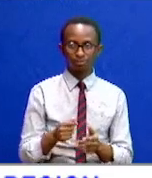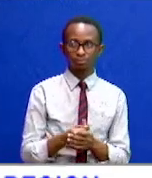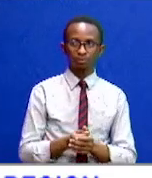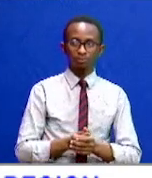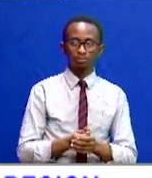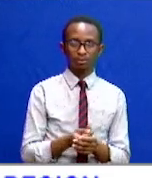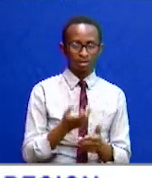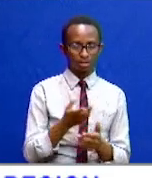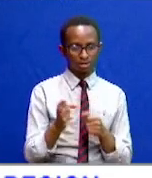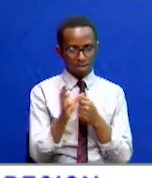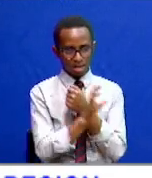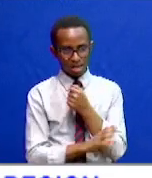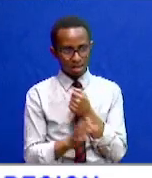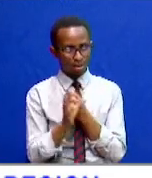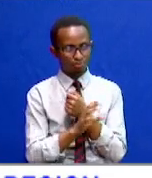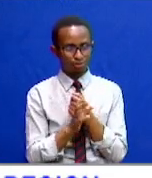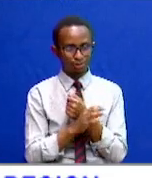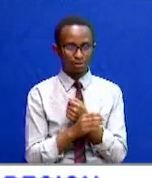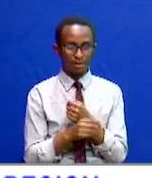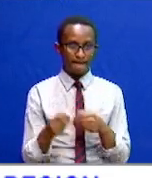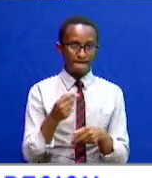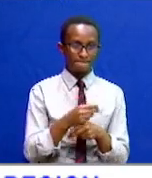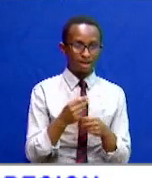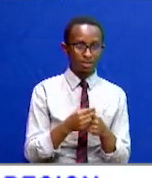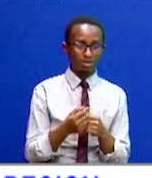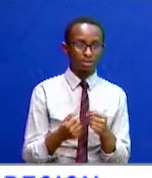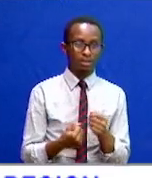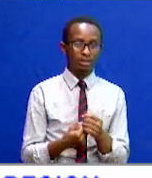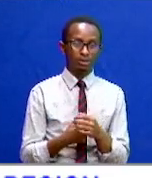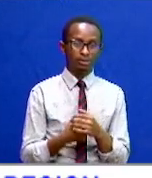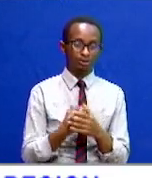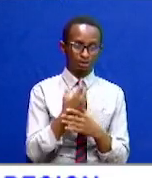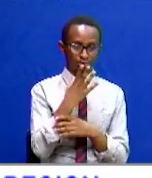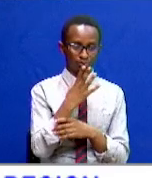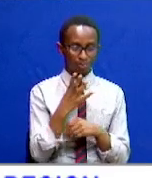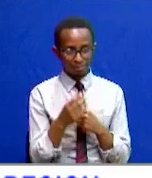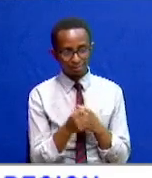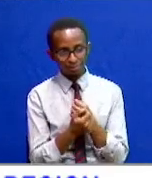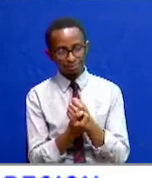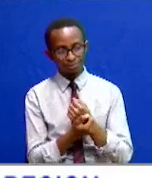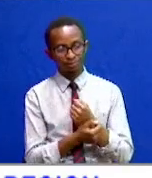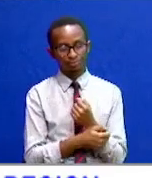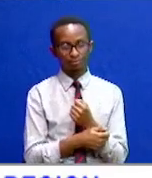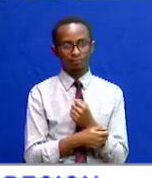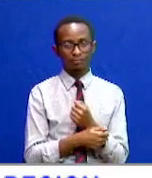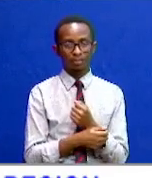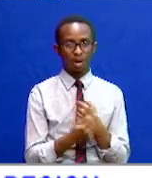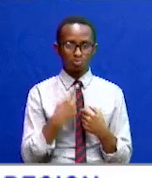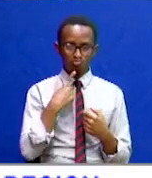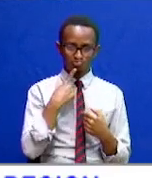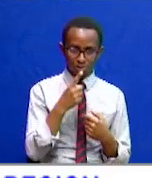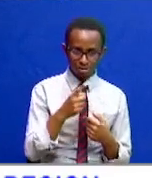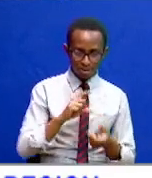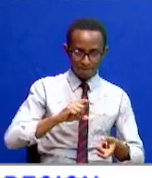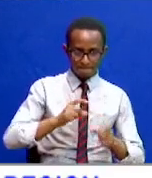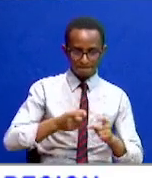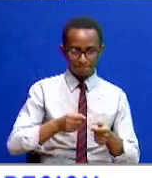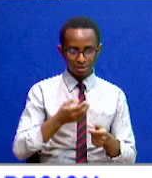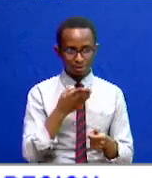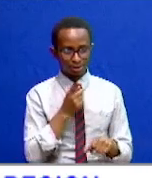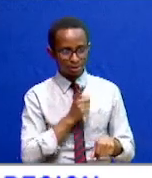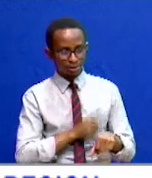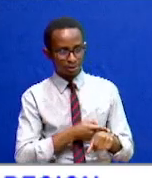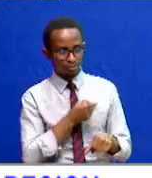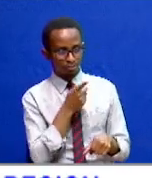are now embracing digital technologies for early detection and timely warnings. Addressing the press after an Intergovernmental